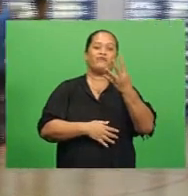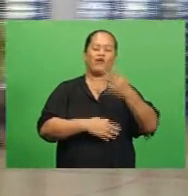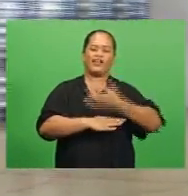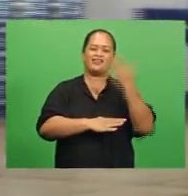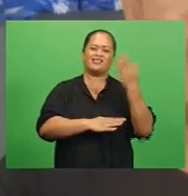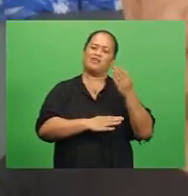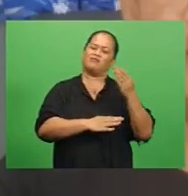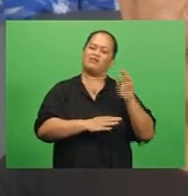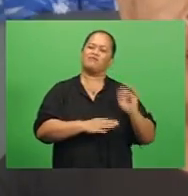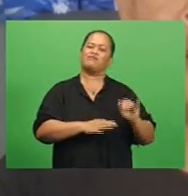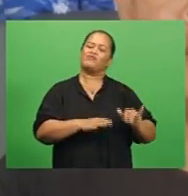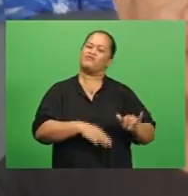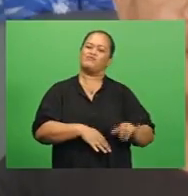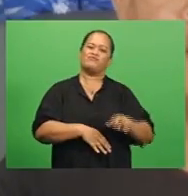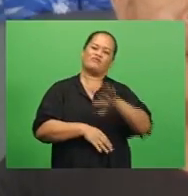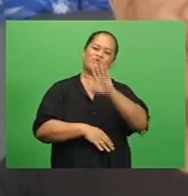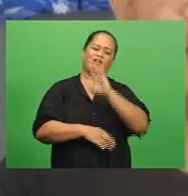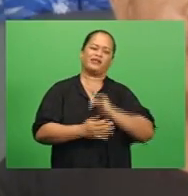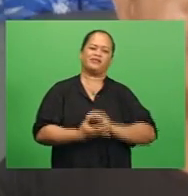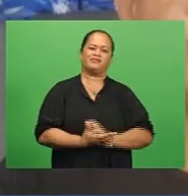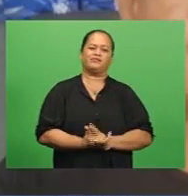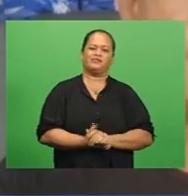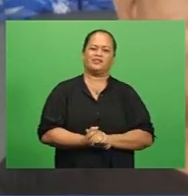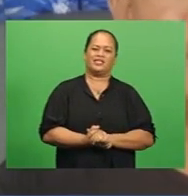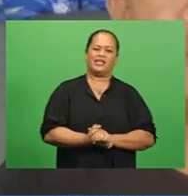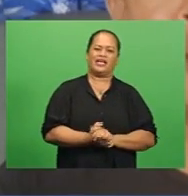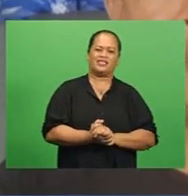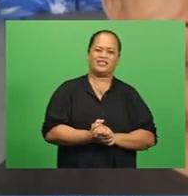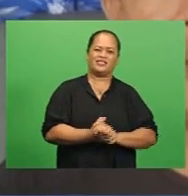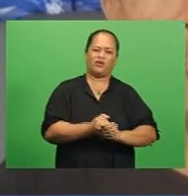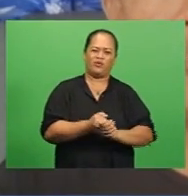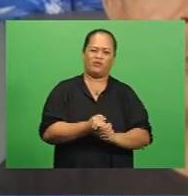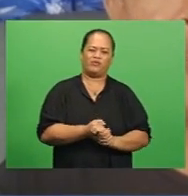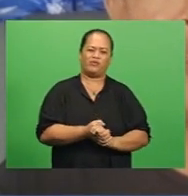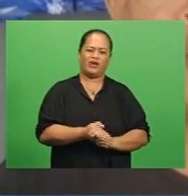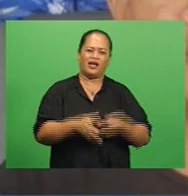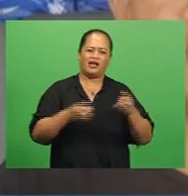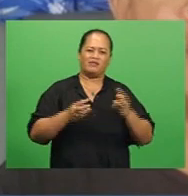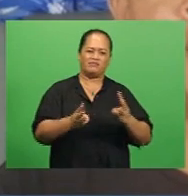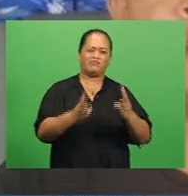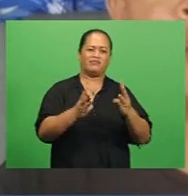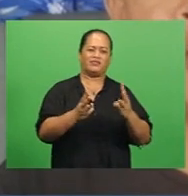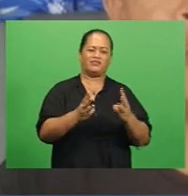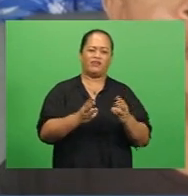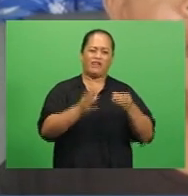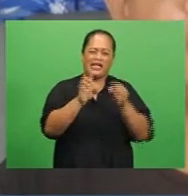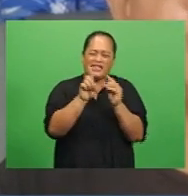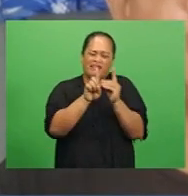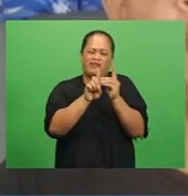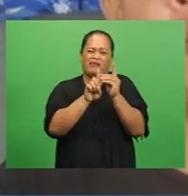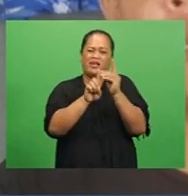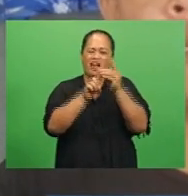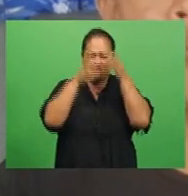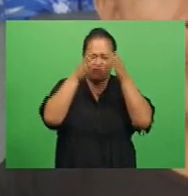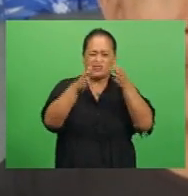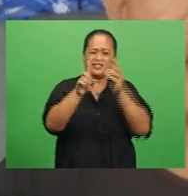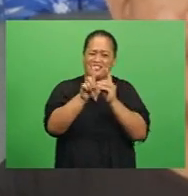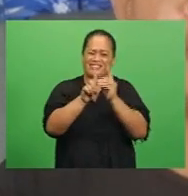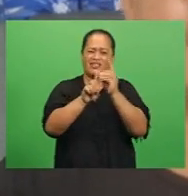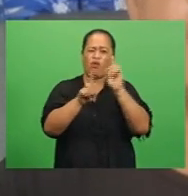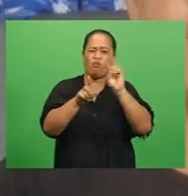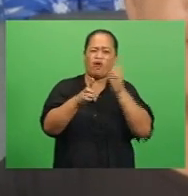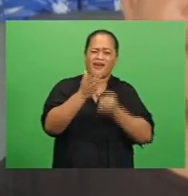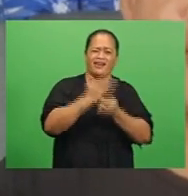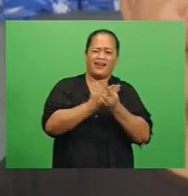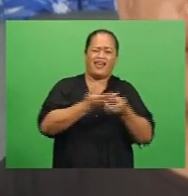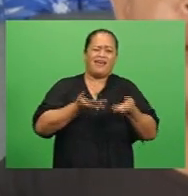huge leap in terms of development, because as I mentioned, they play only within, so this gives now them the opportunity to play against other